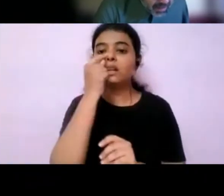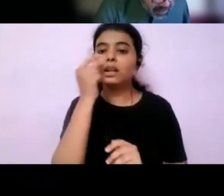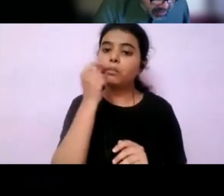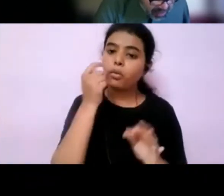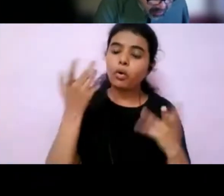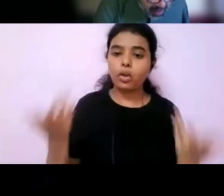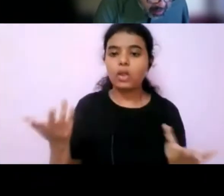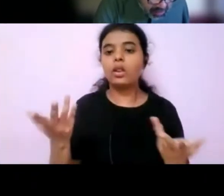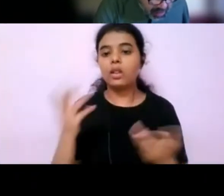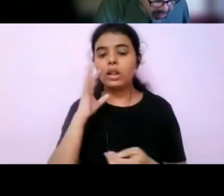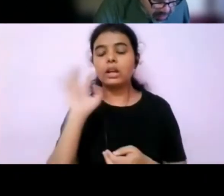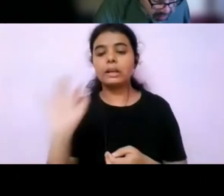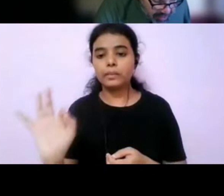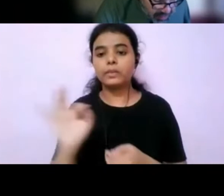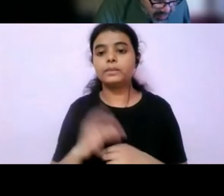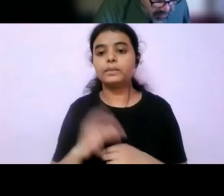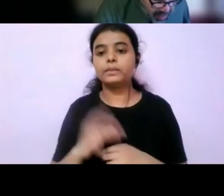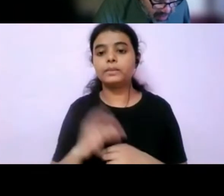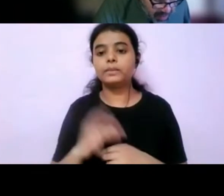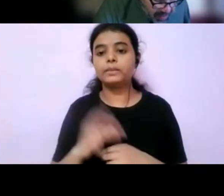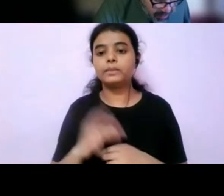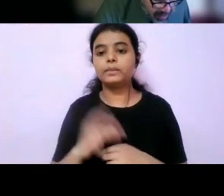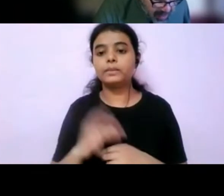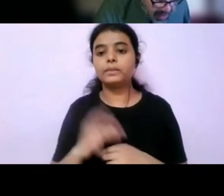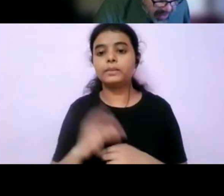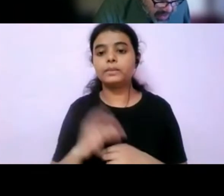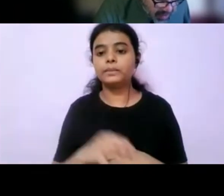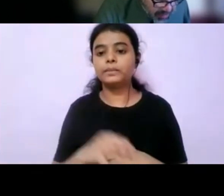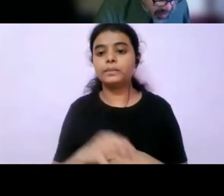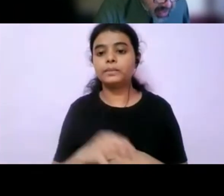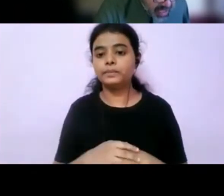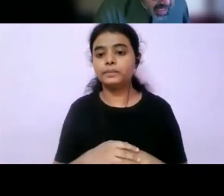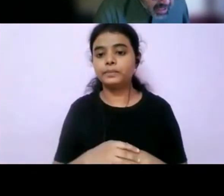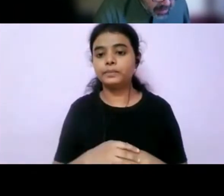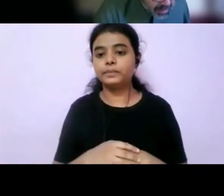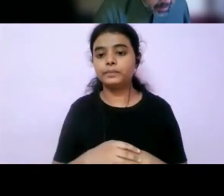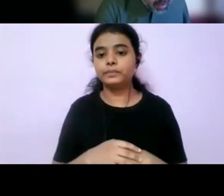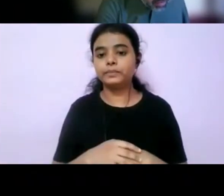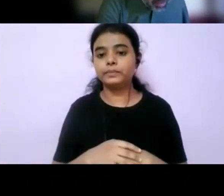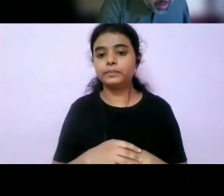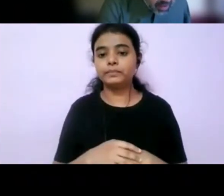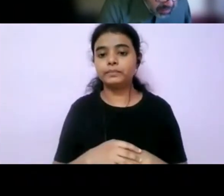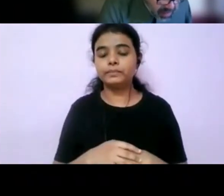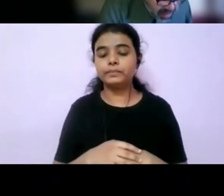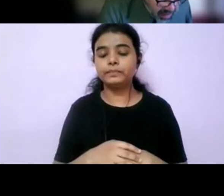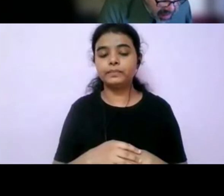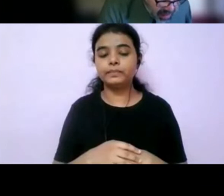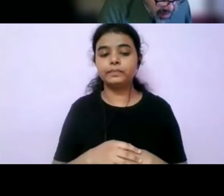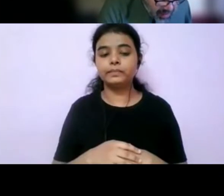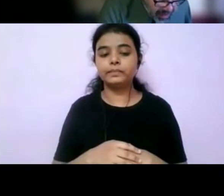key dimension of global social distinctions, of division and inequity that can be approached from a lot of